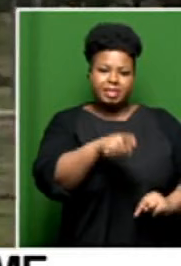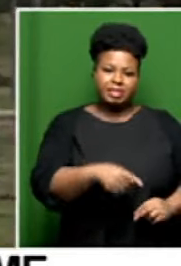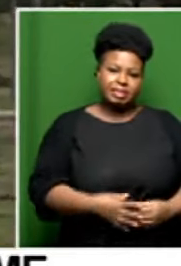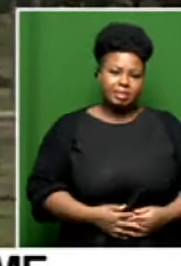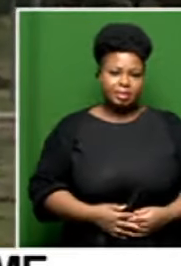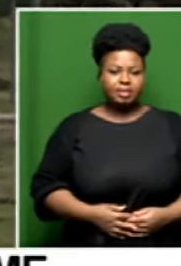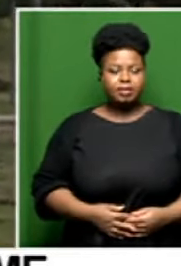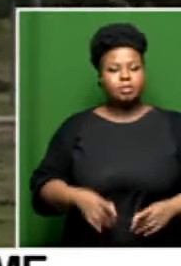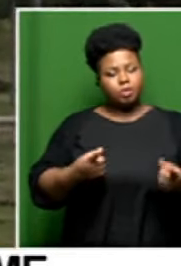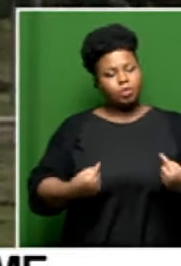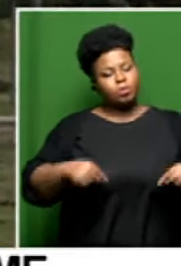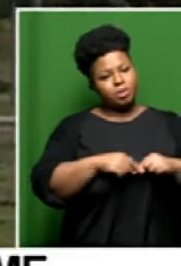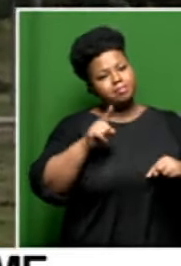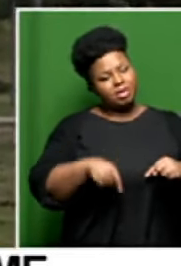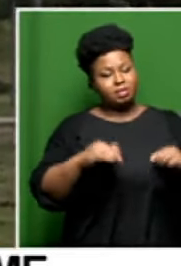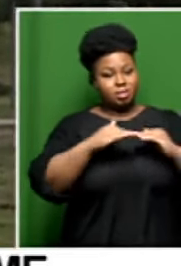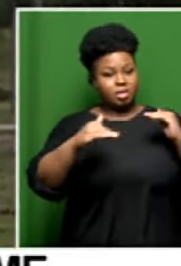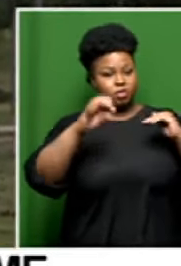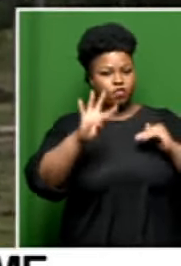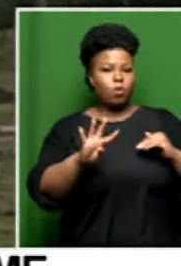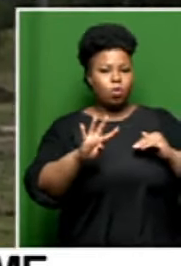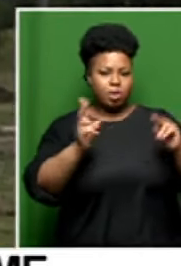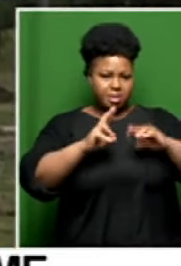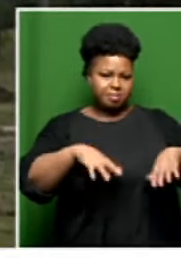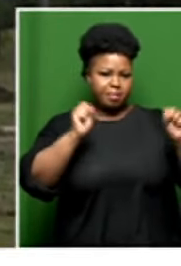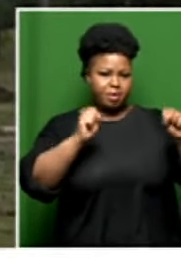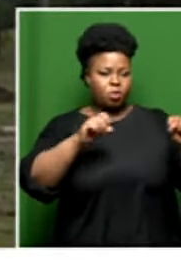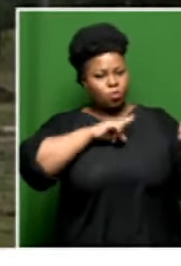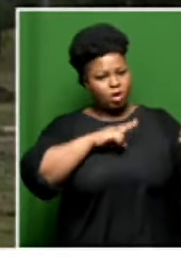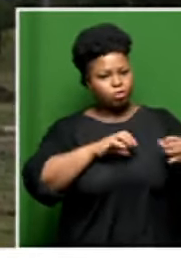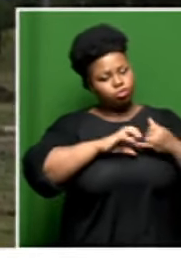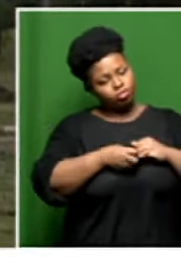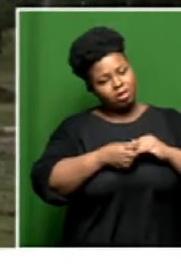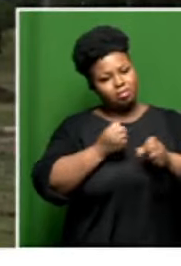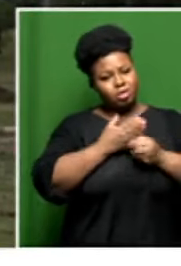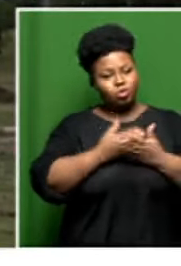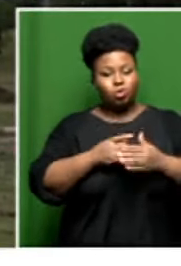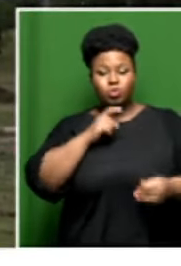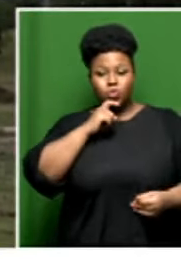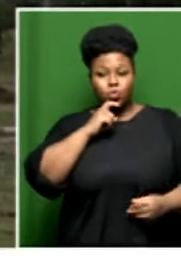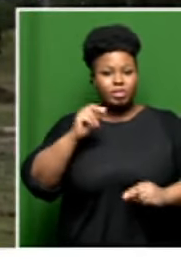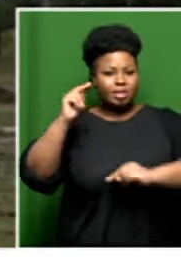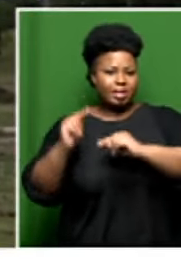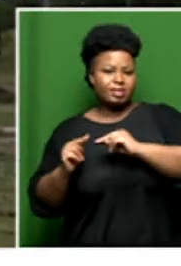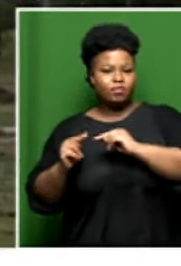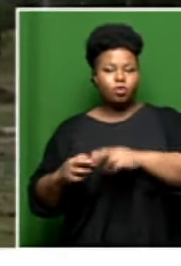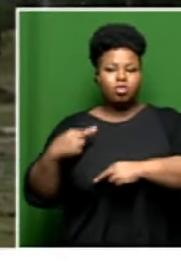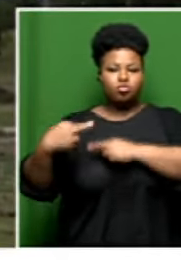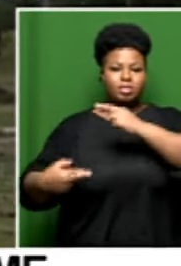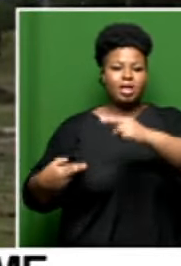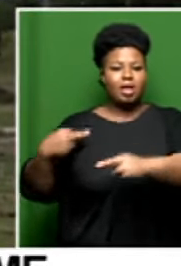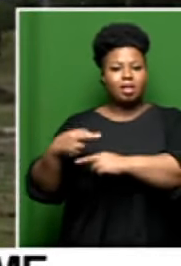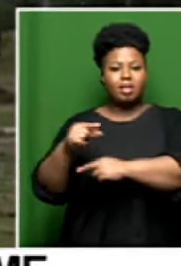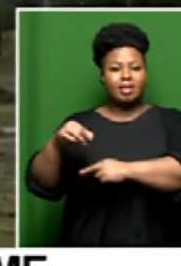have to implement stage 4 at this point in order to reduce the usage of open cycle gas